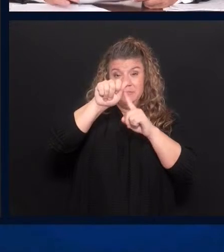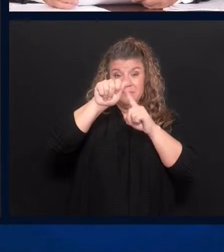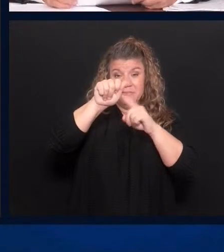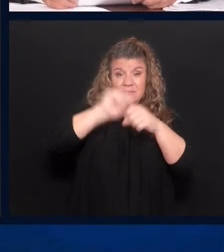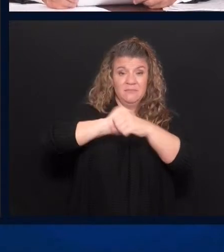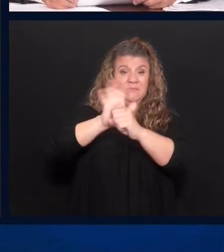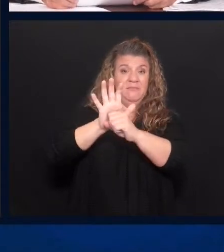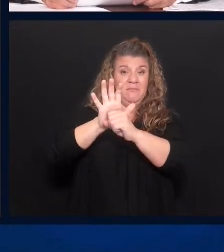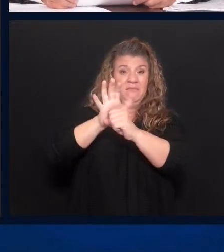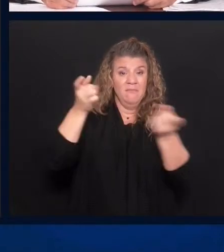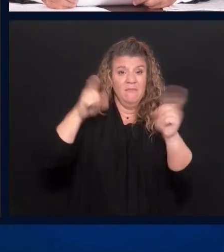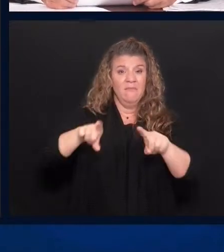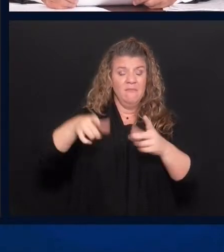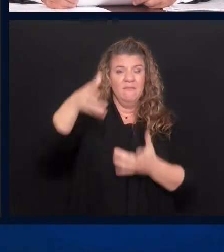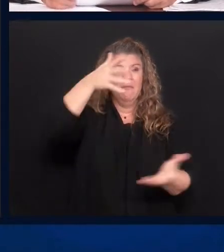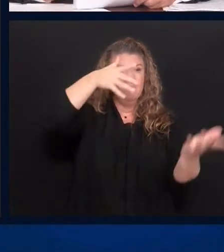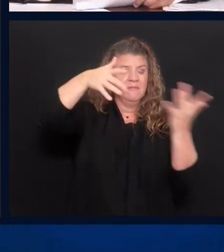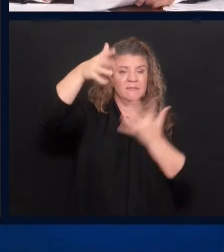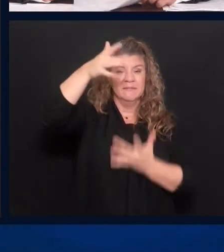to call it that,